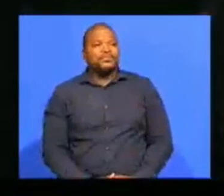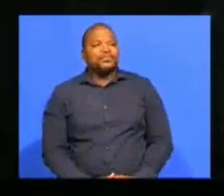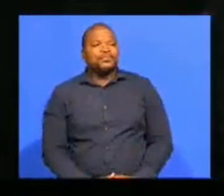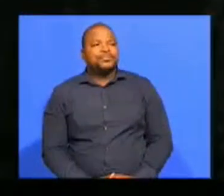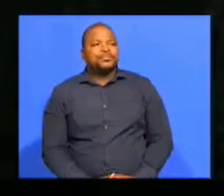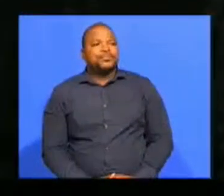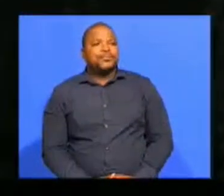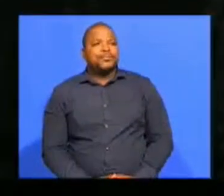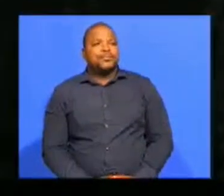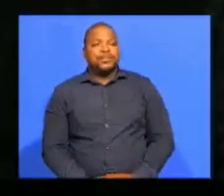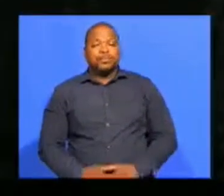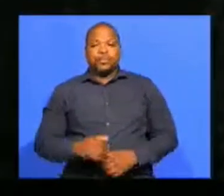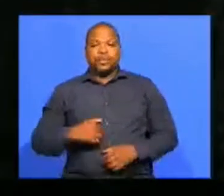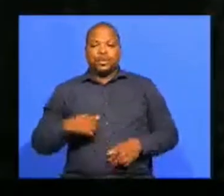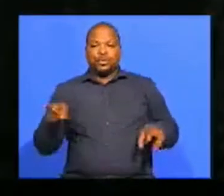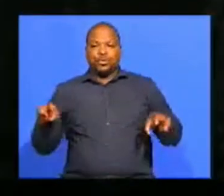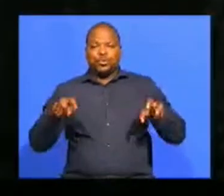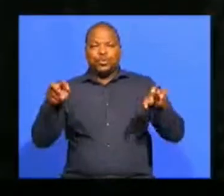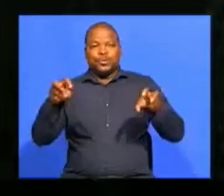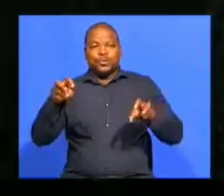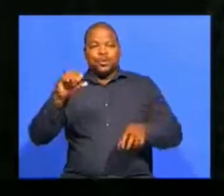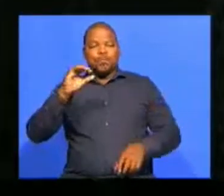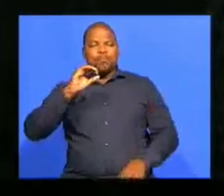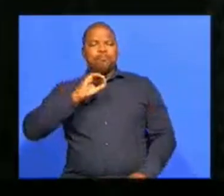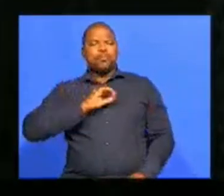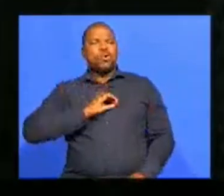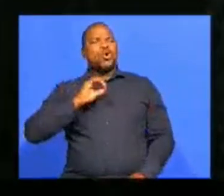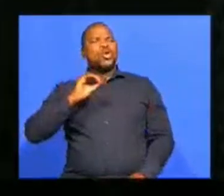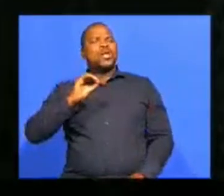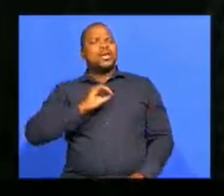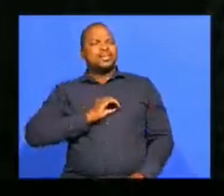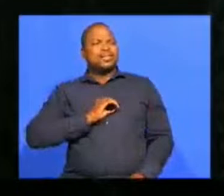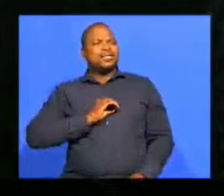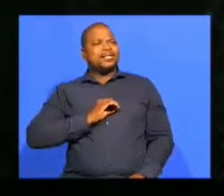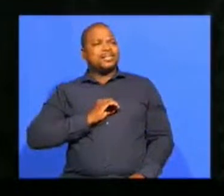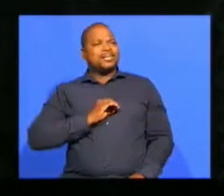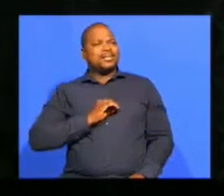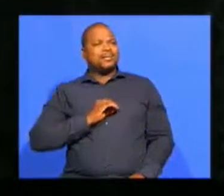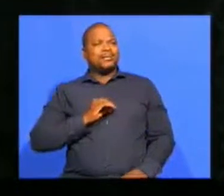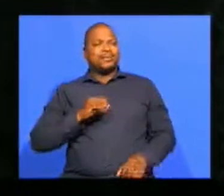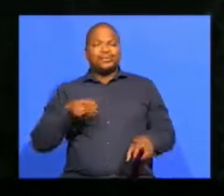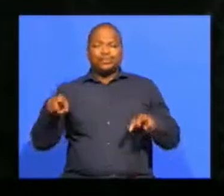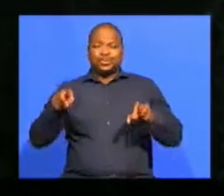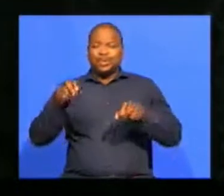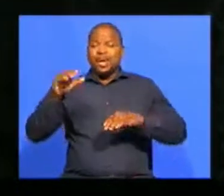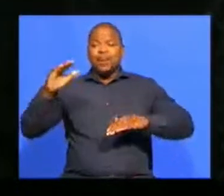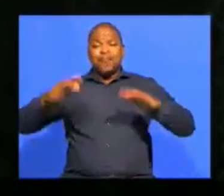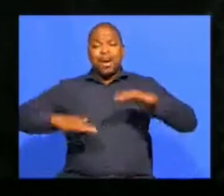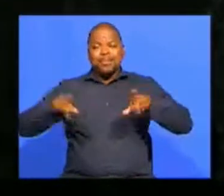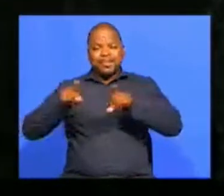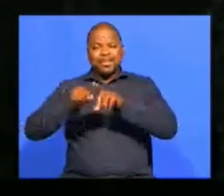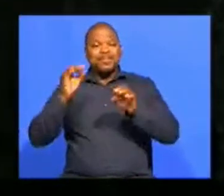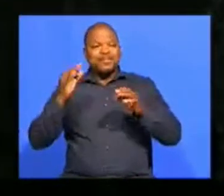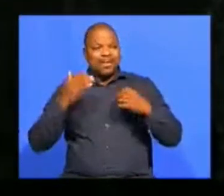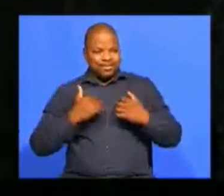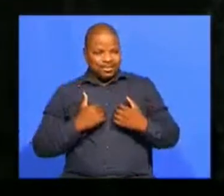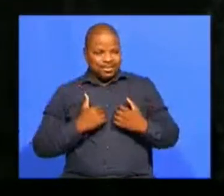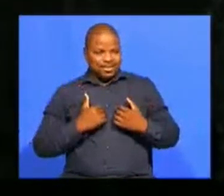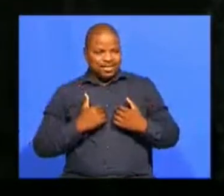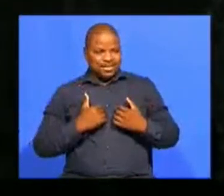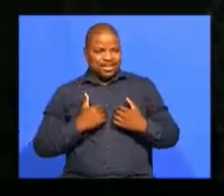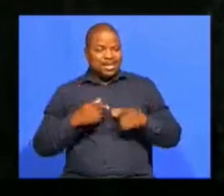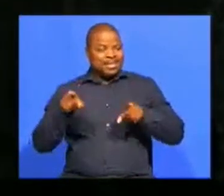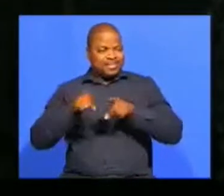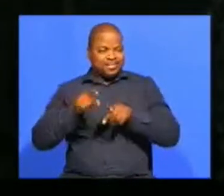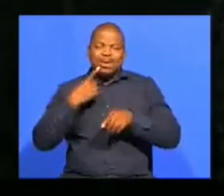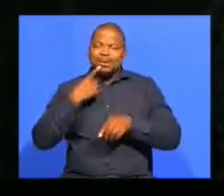And so when it comes to tourism and the ownership of the tourism potential, even in the Bahamas, the